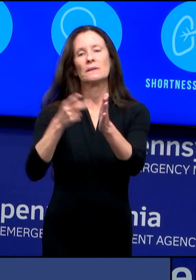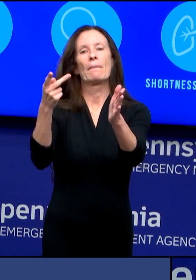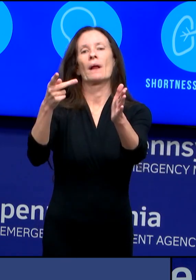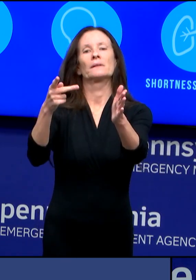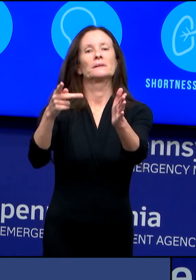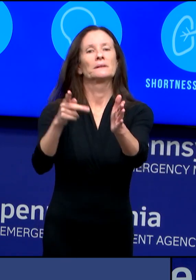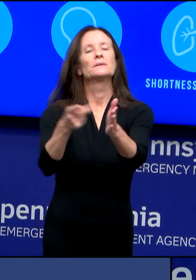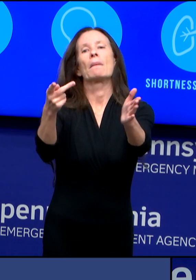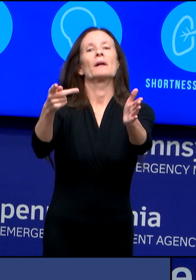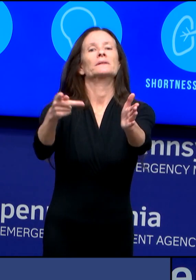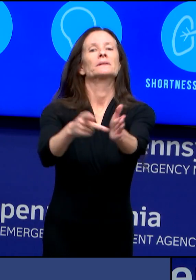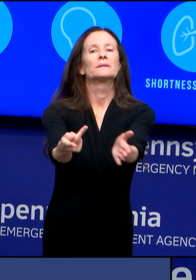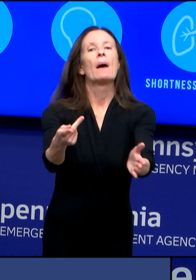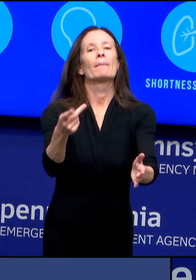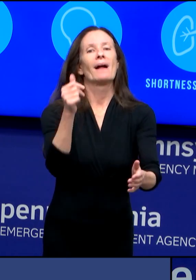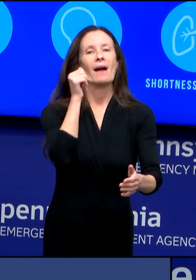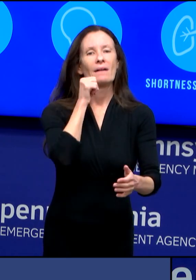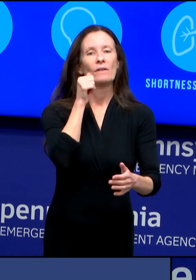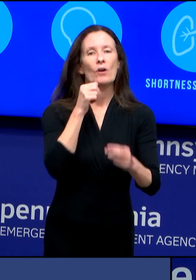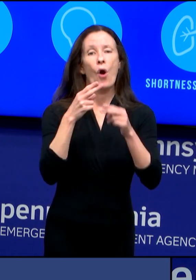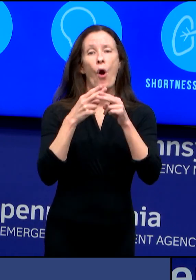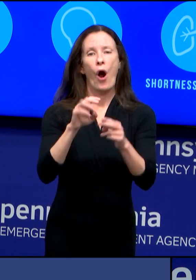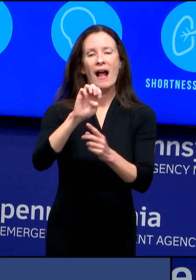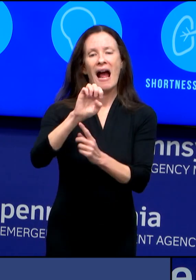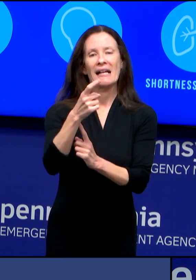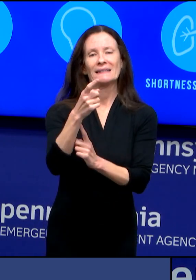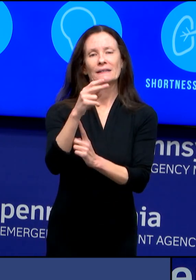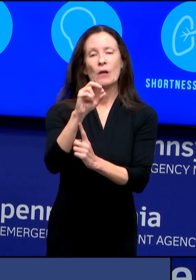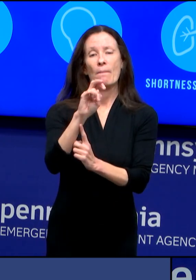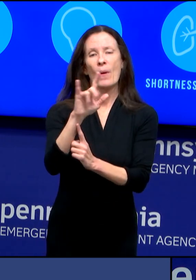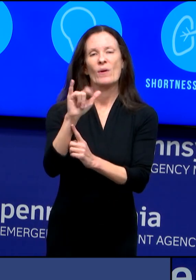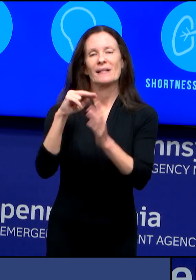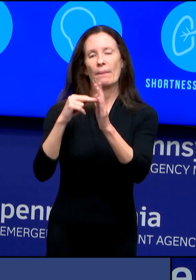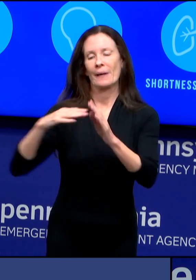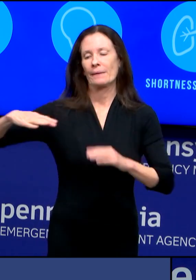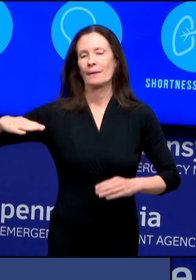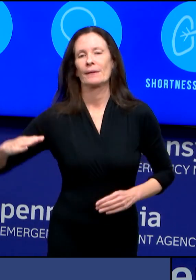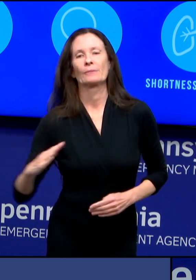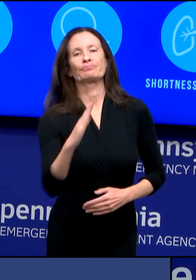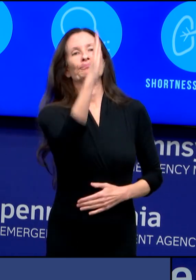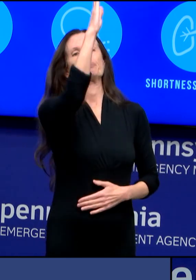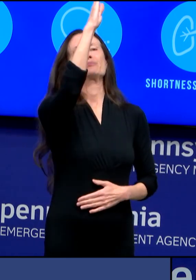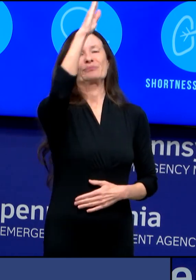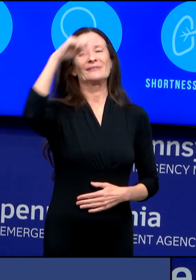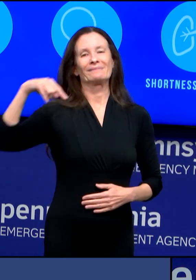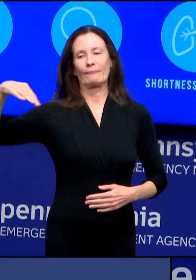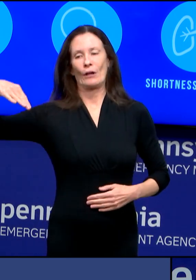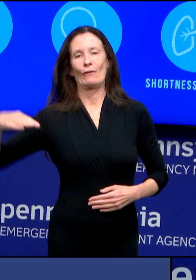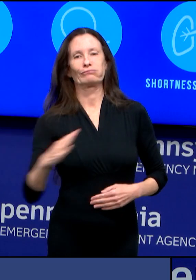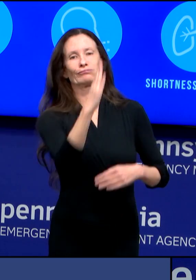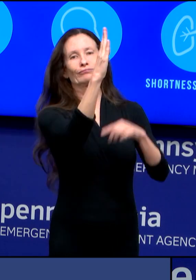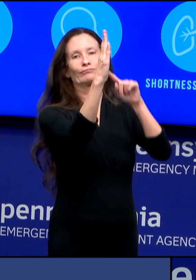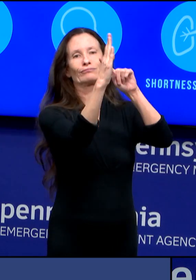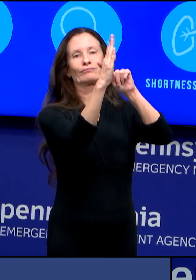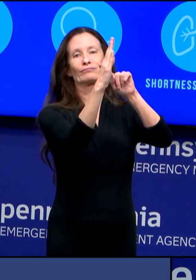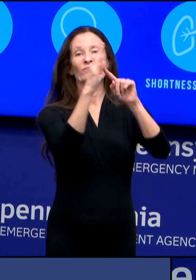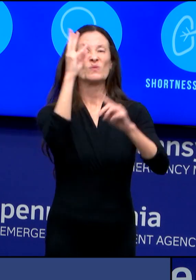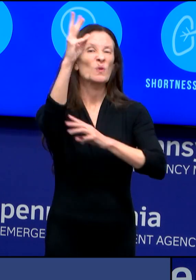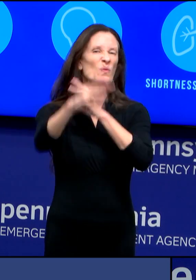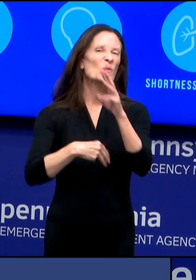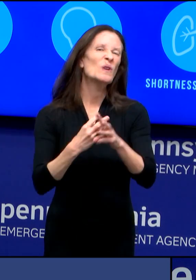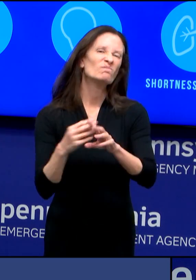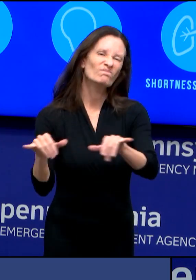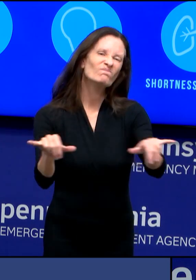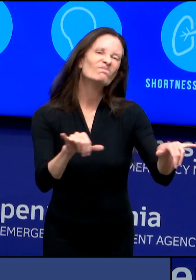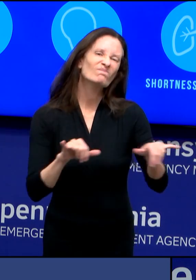called an exponential rise in cases. It's going straight up. It's going straight up throughout the world. It's going up in the United States,